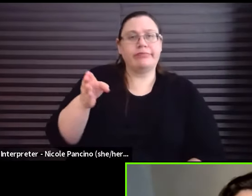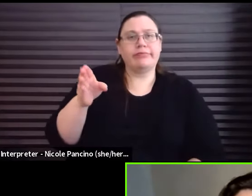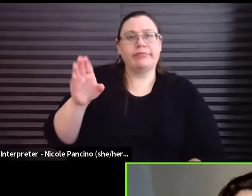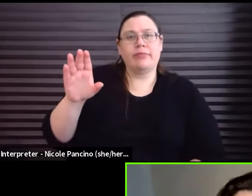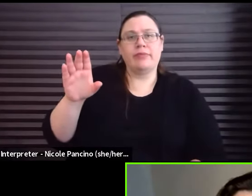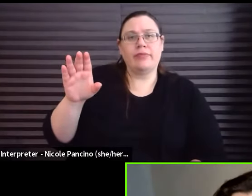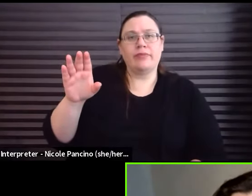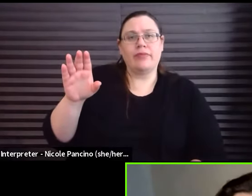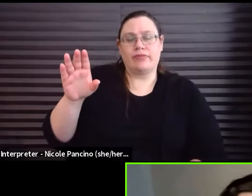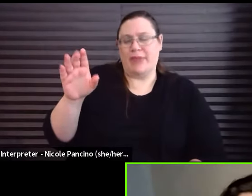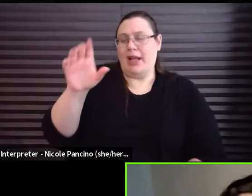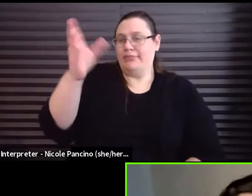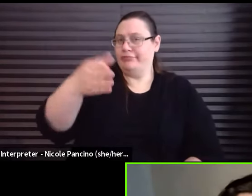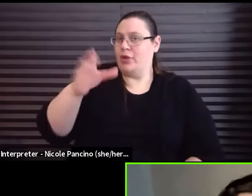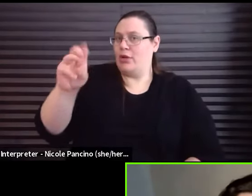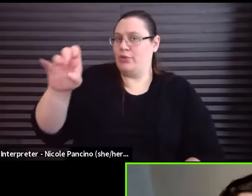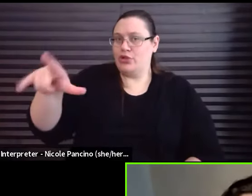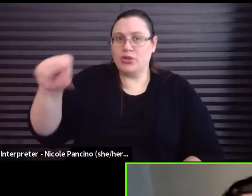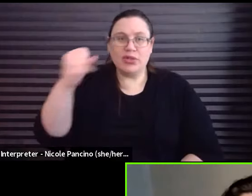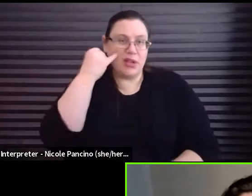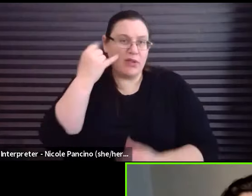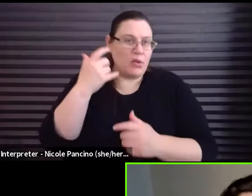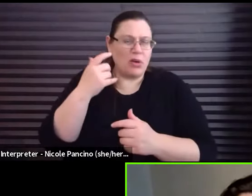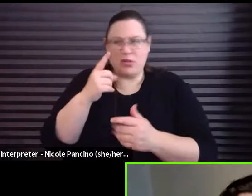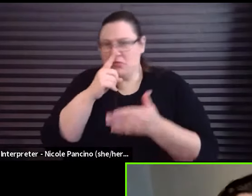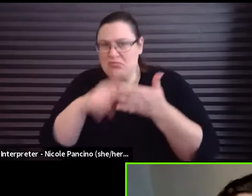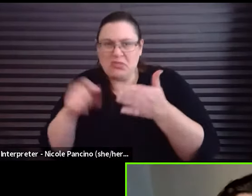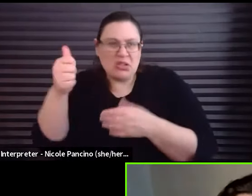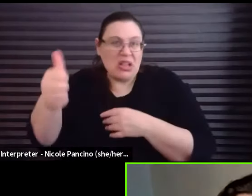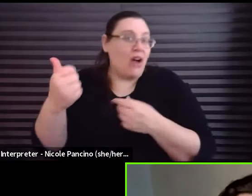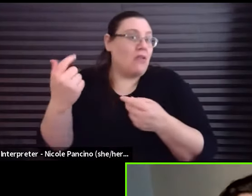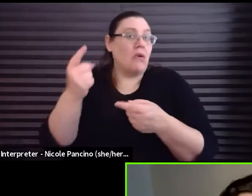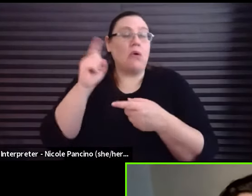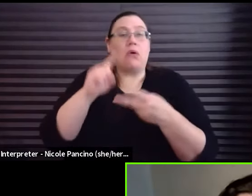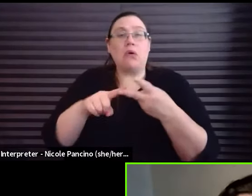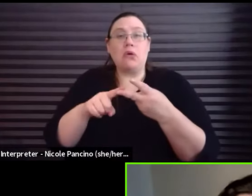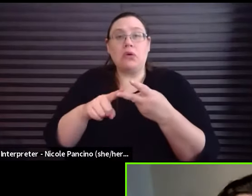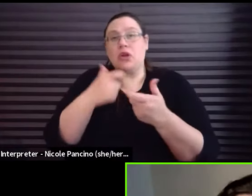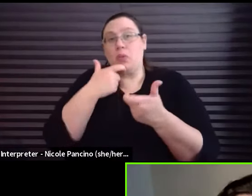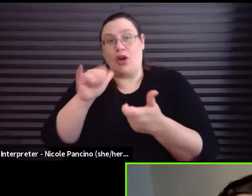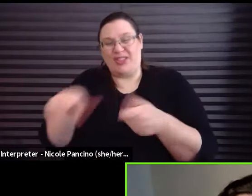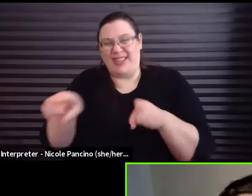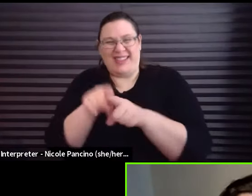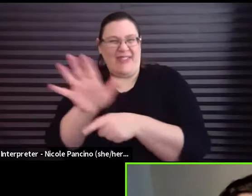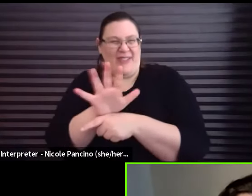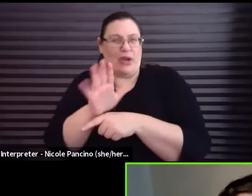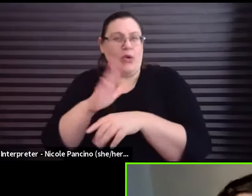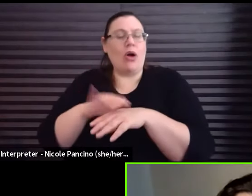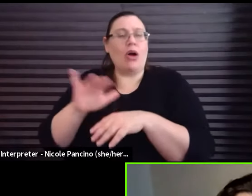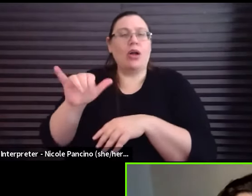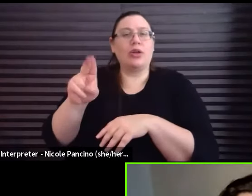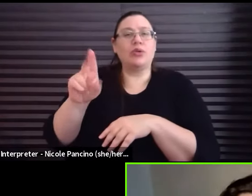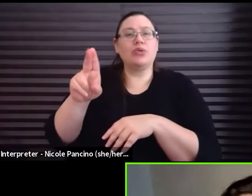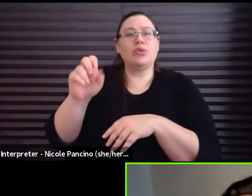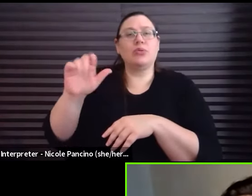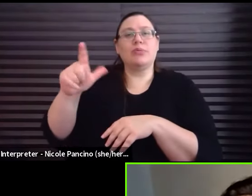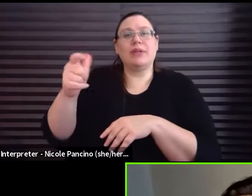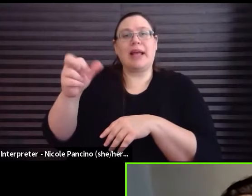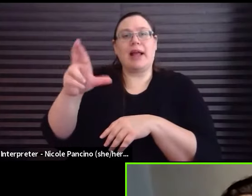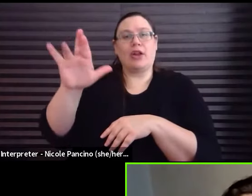sagaftra.org/commercials to make sure. If you want to look all this up, you can also check this video. It'll be on the YouTube gallery or on the gallery